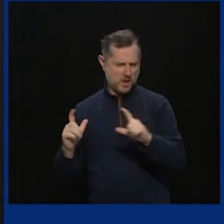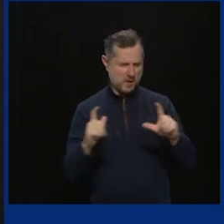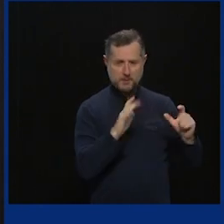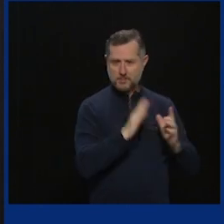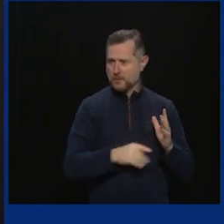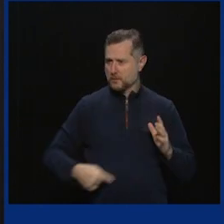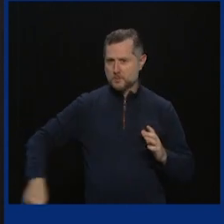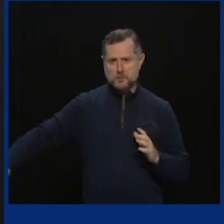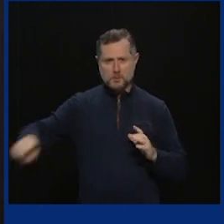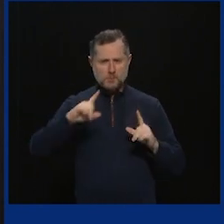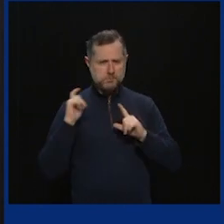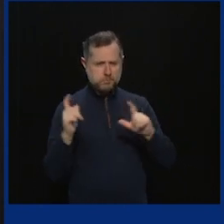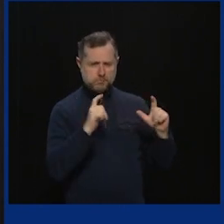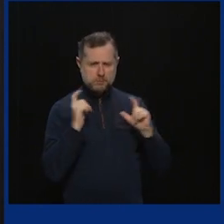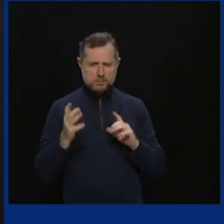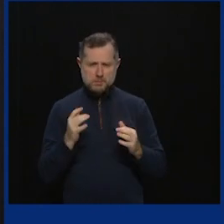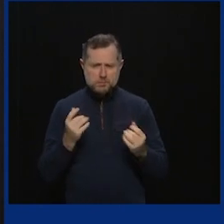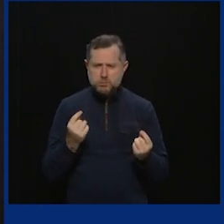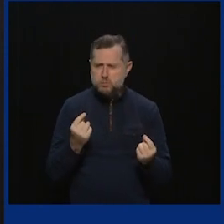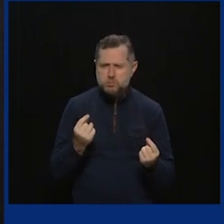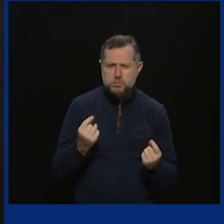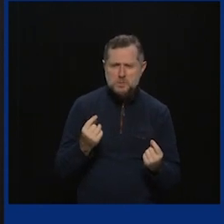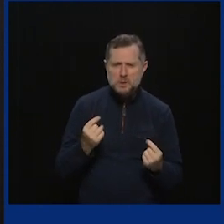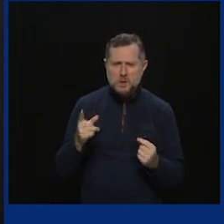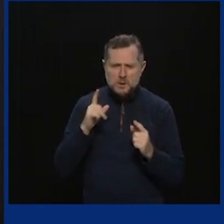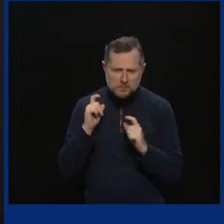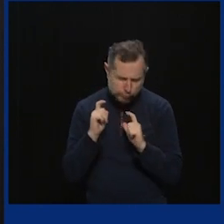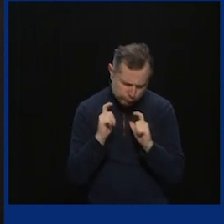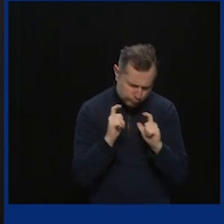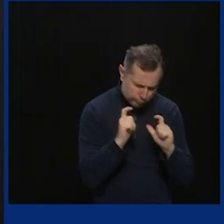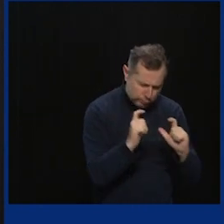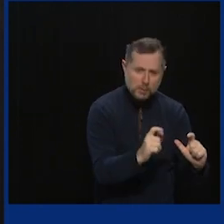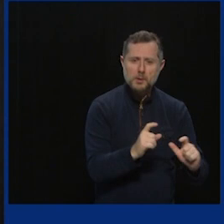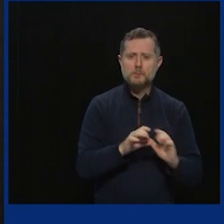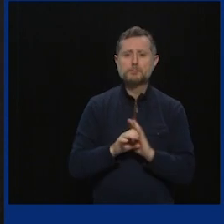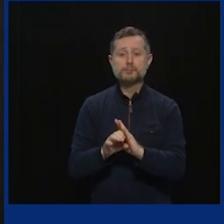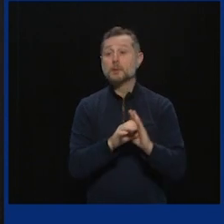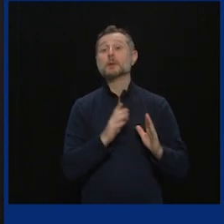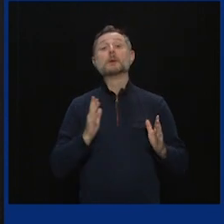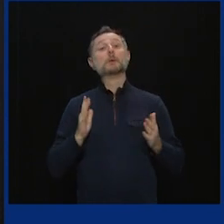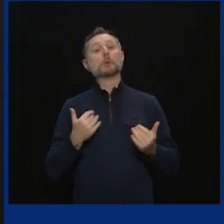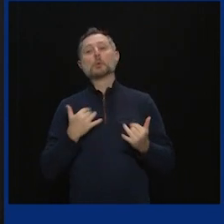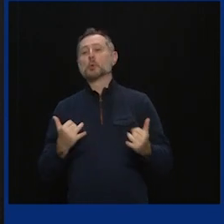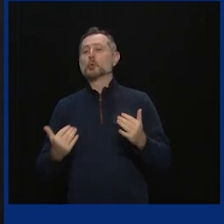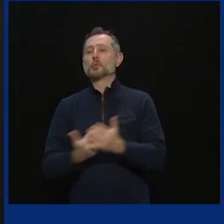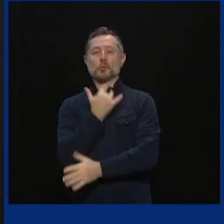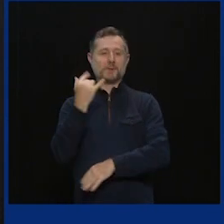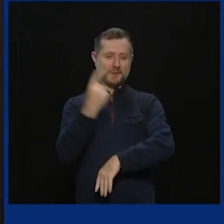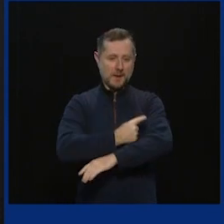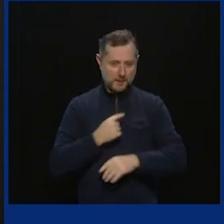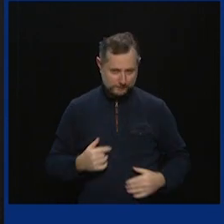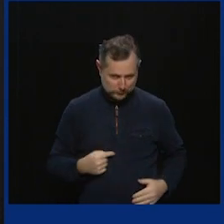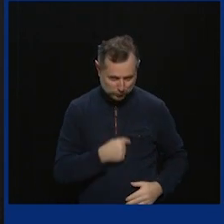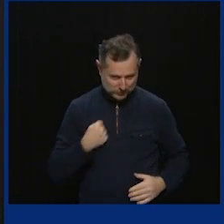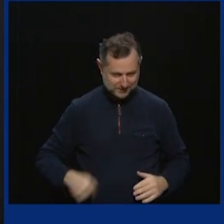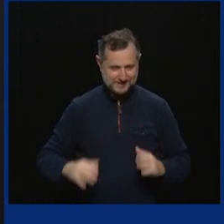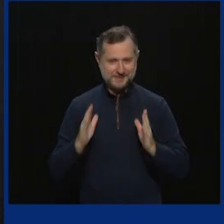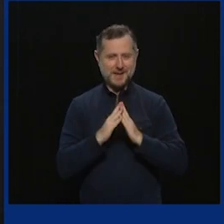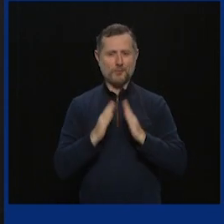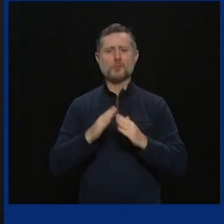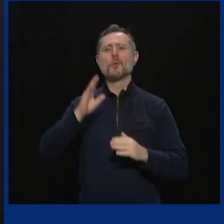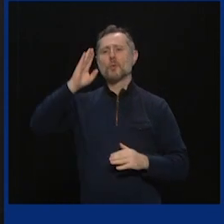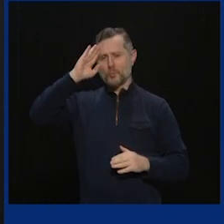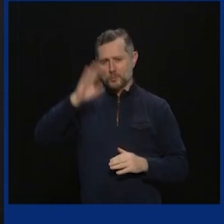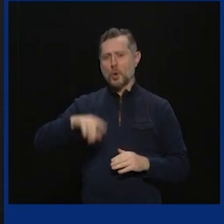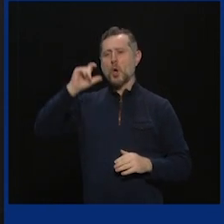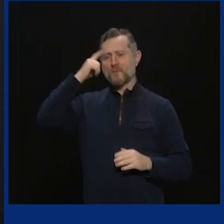But this is a new day in Chinatown, and I know that Governor Hochul is no stranger to this beloved Chinatown.